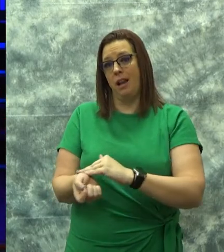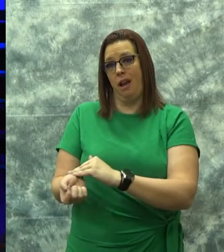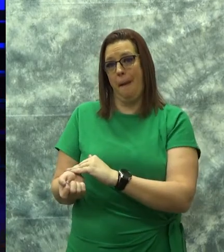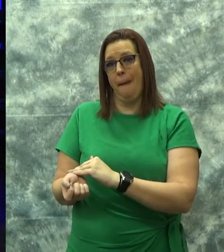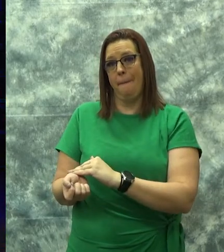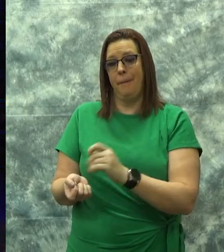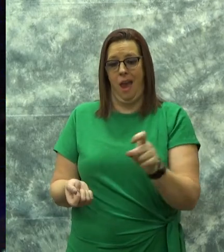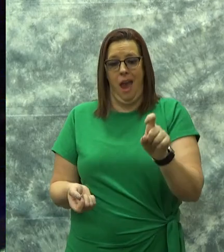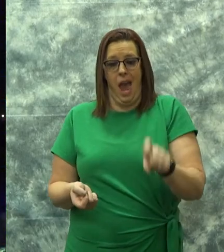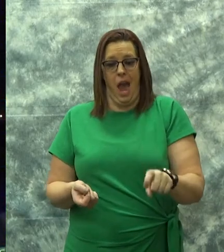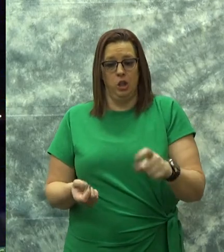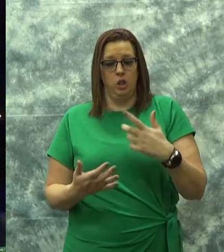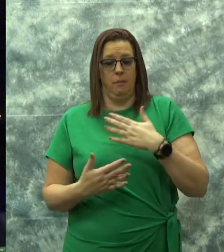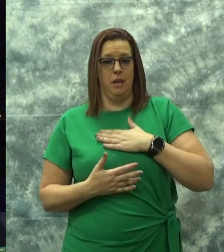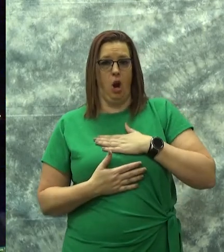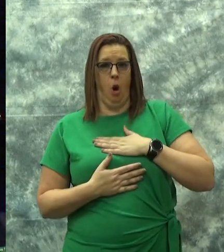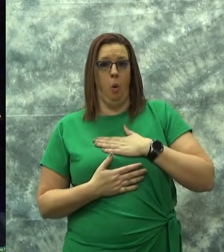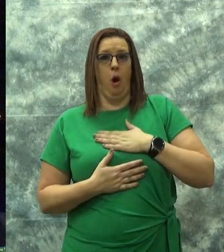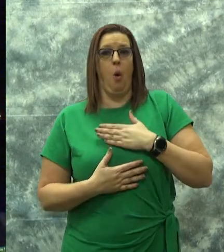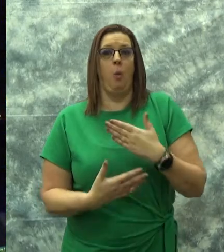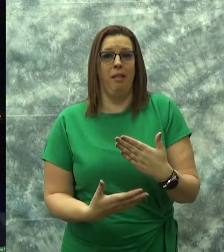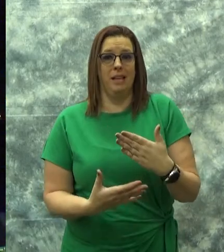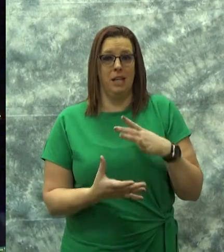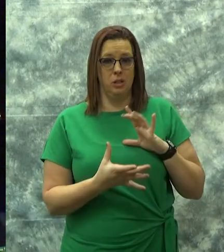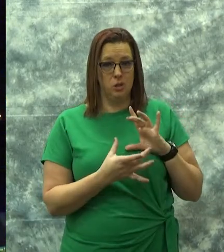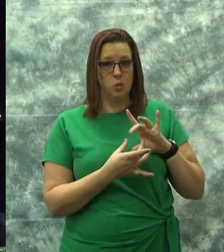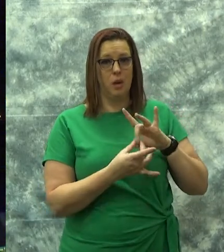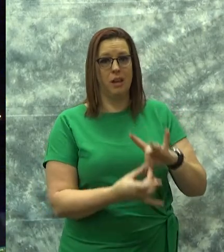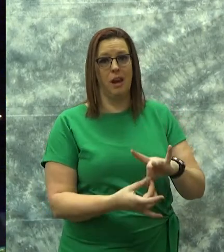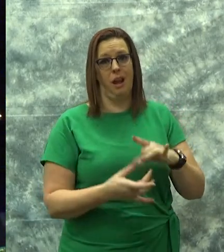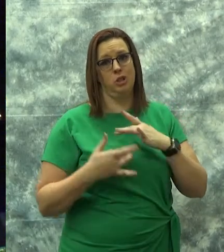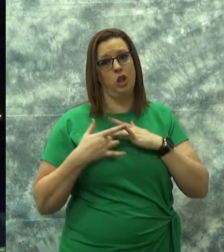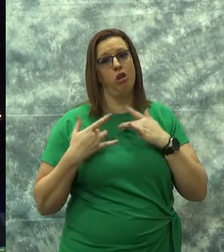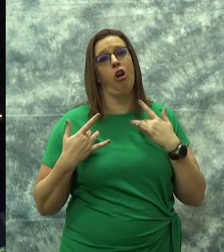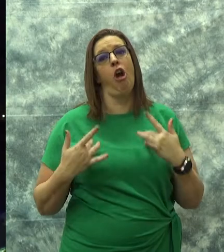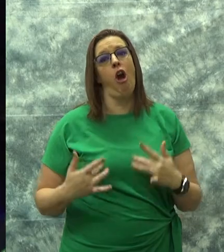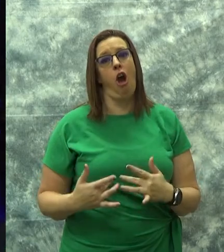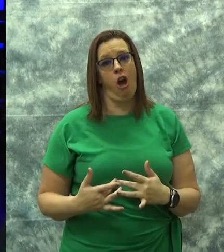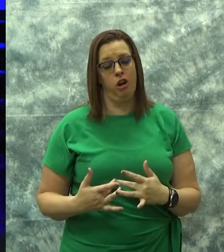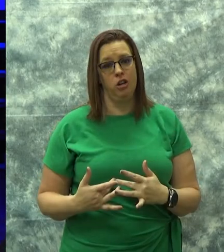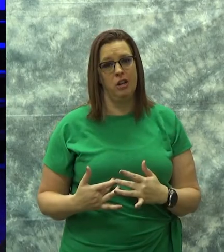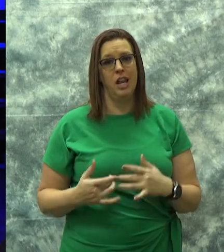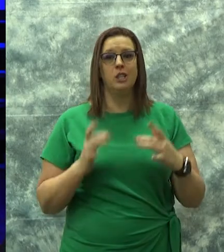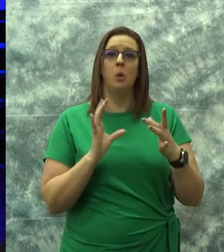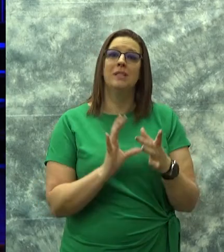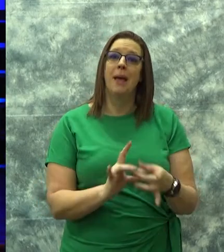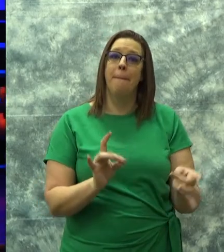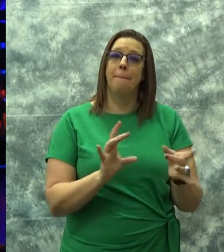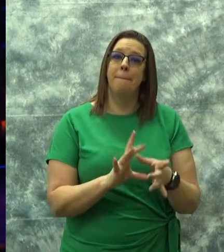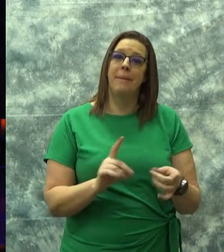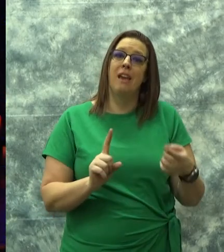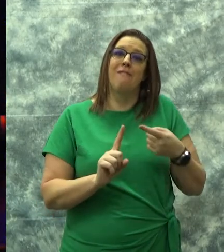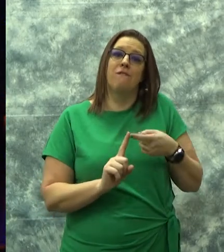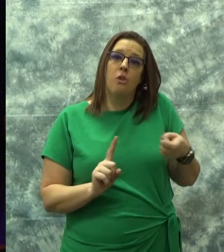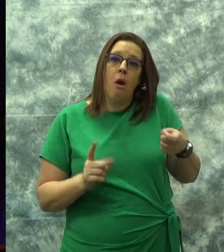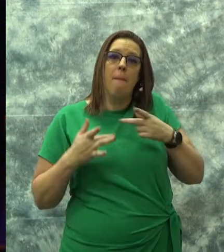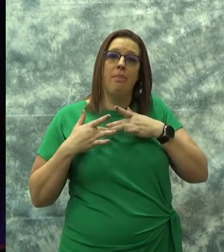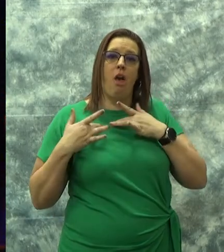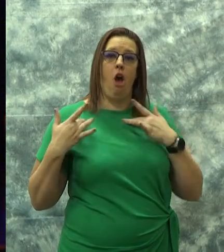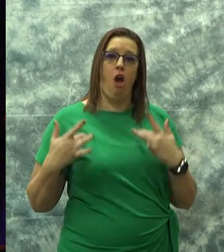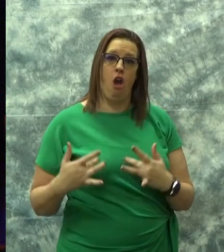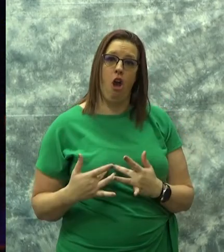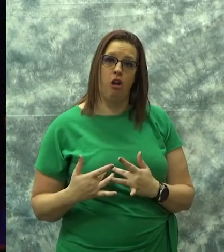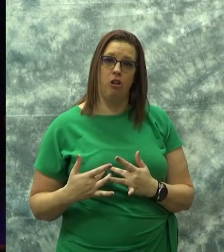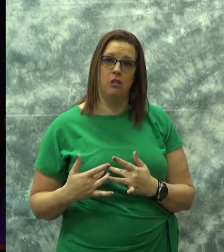has to be the willingness to get connected with our hearts, to speak from our hearts to the people who are in our